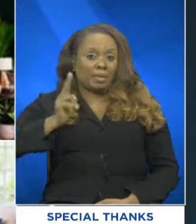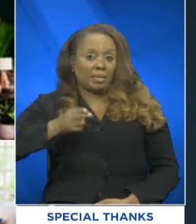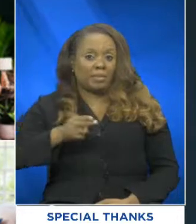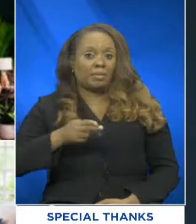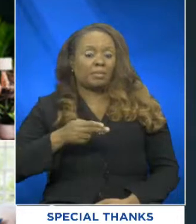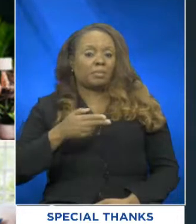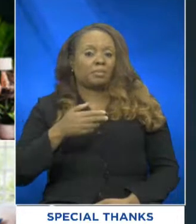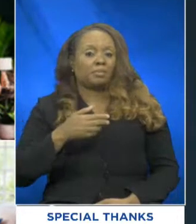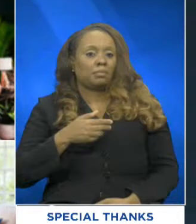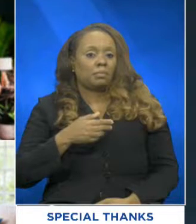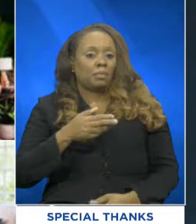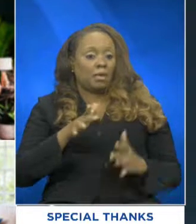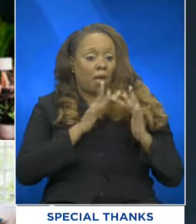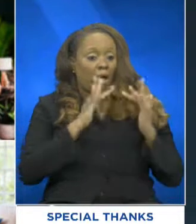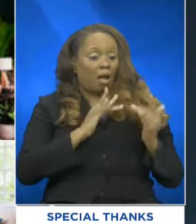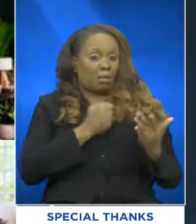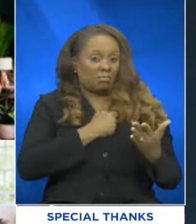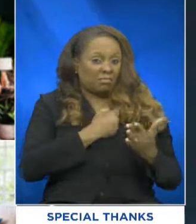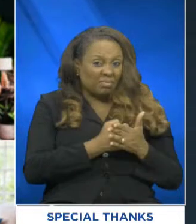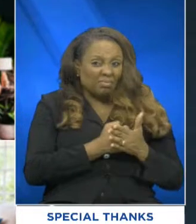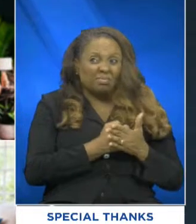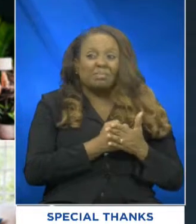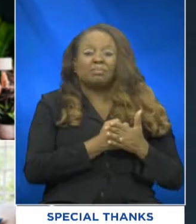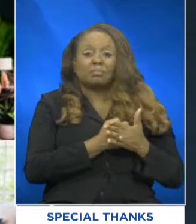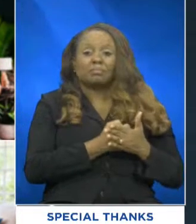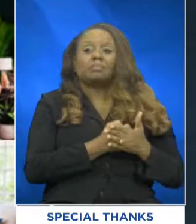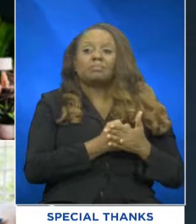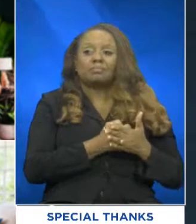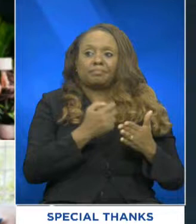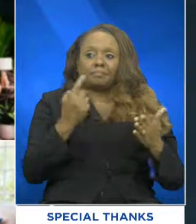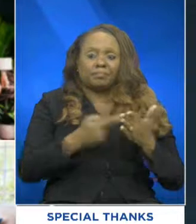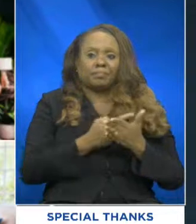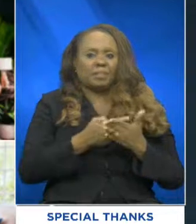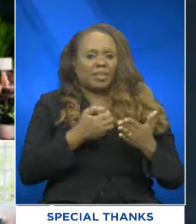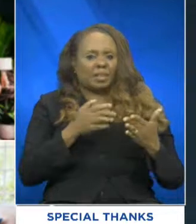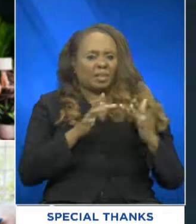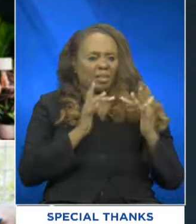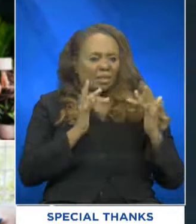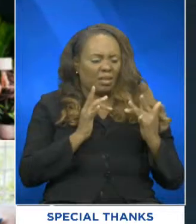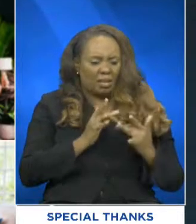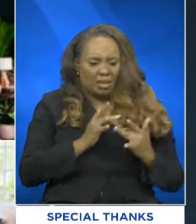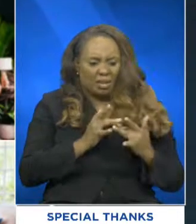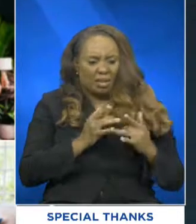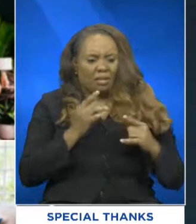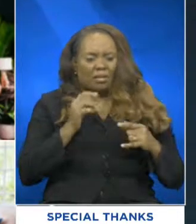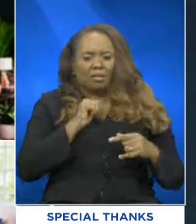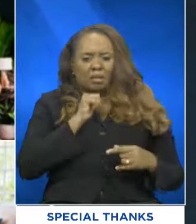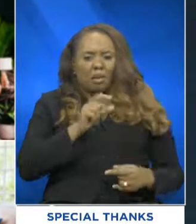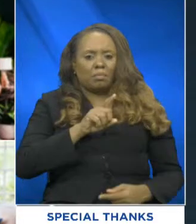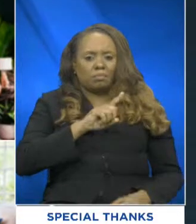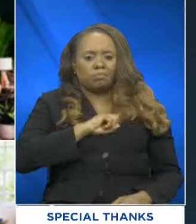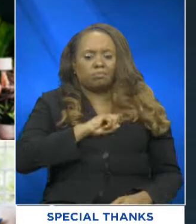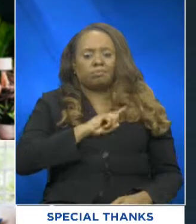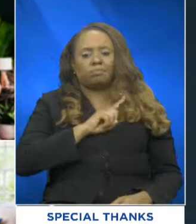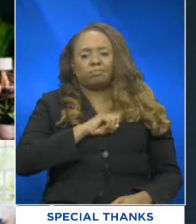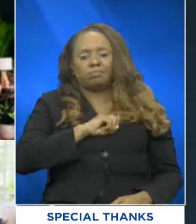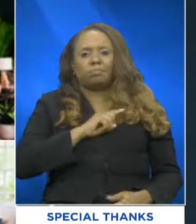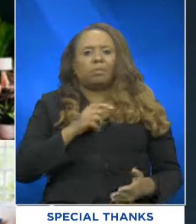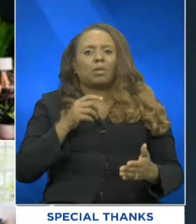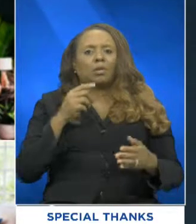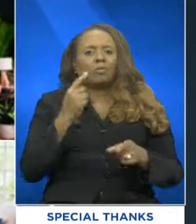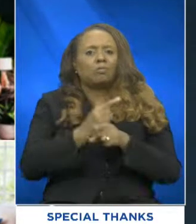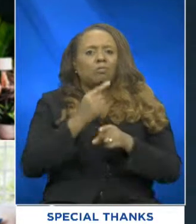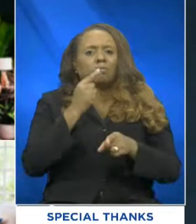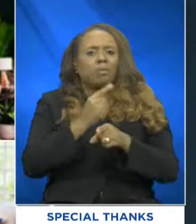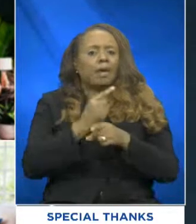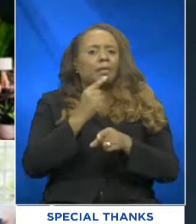attack, sometimes when that can cause the heart not to beat as well or as regular. And when you have